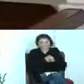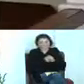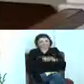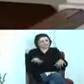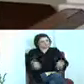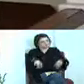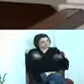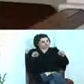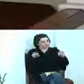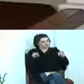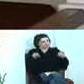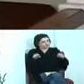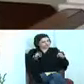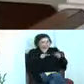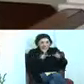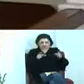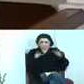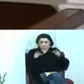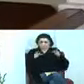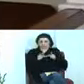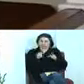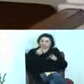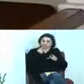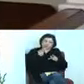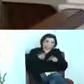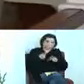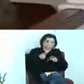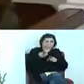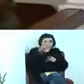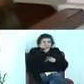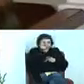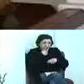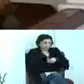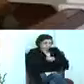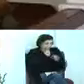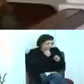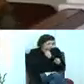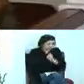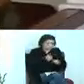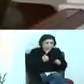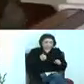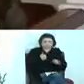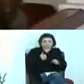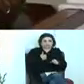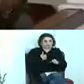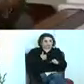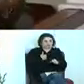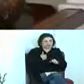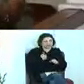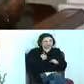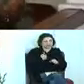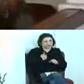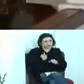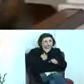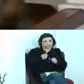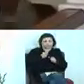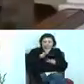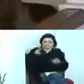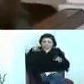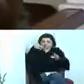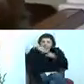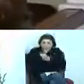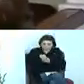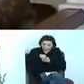position that says, God created me to be a factor, to be